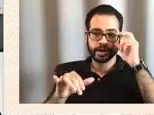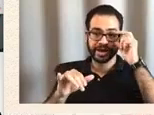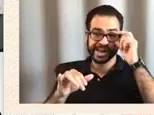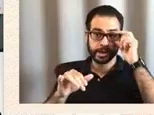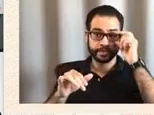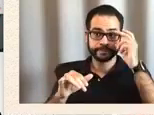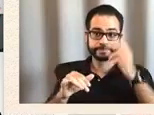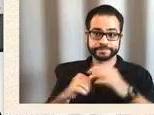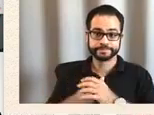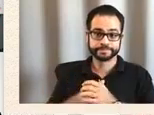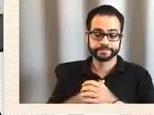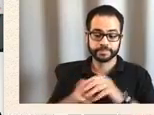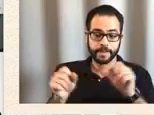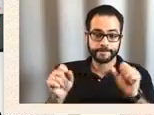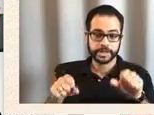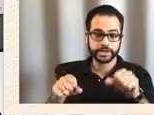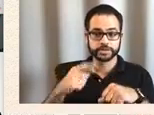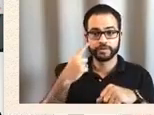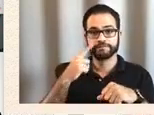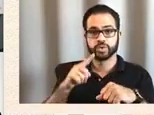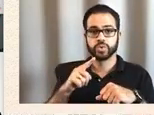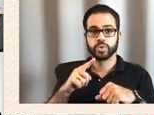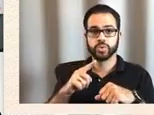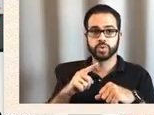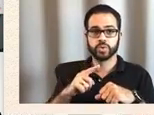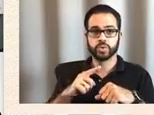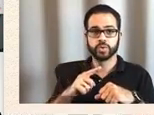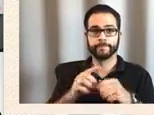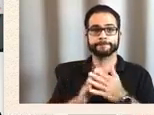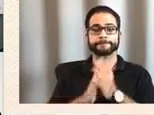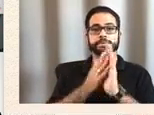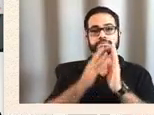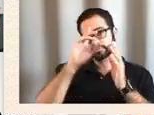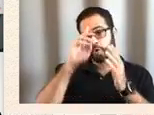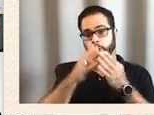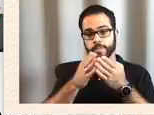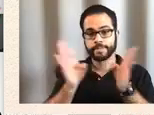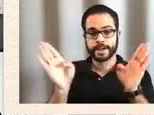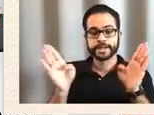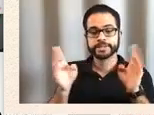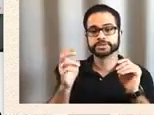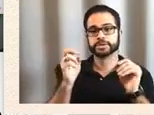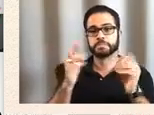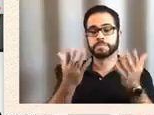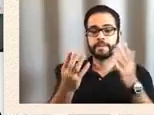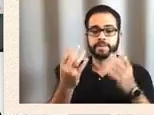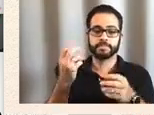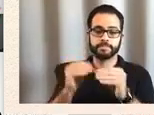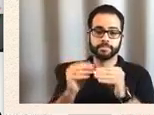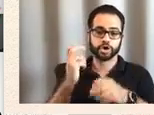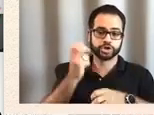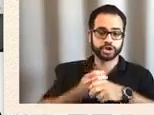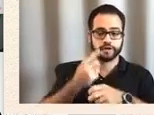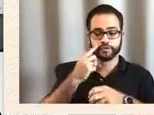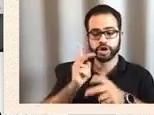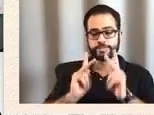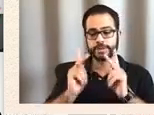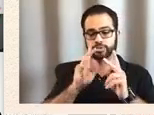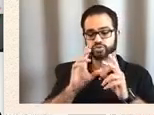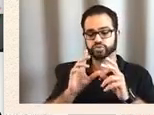the ability to be as open-minded, or it may be hard for some people to get out of their bubble, but